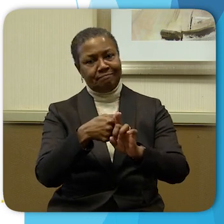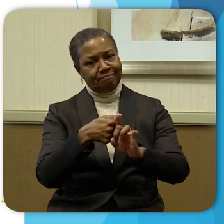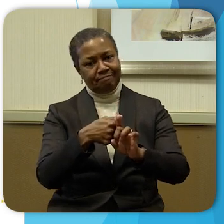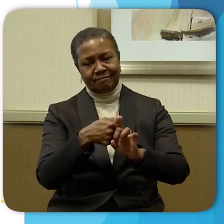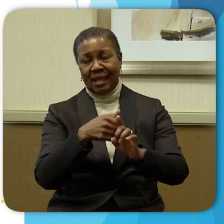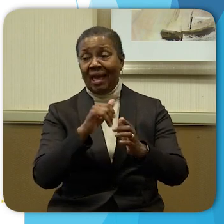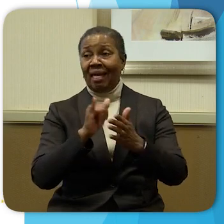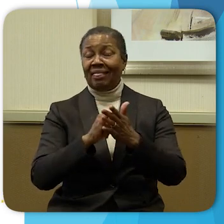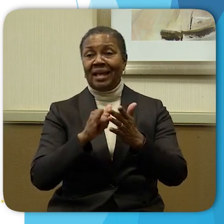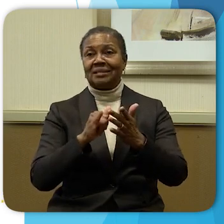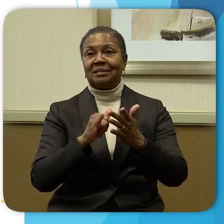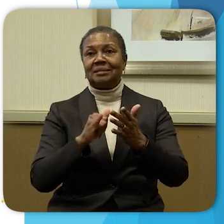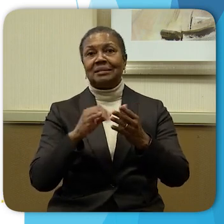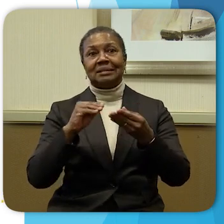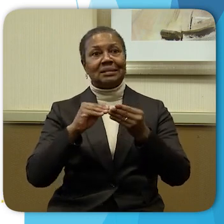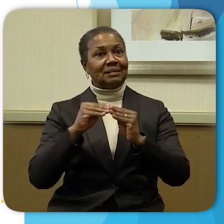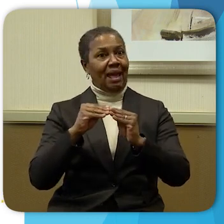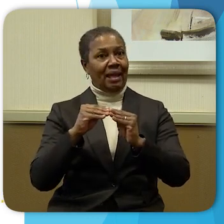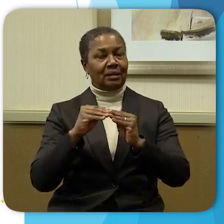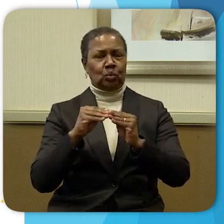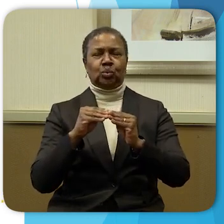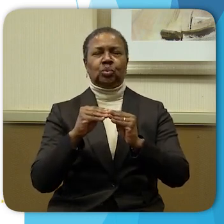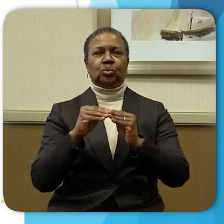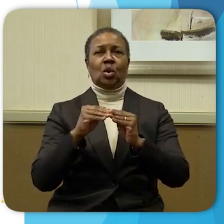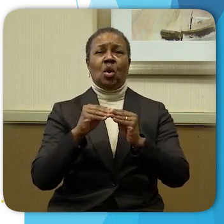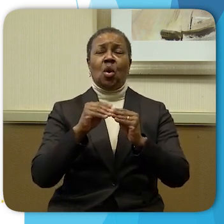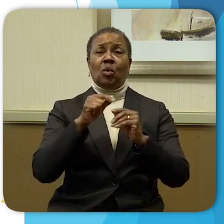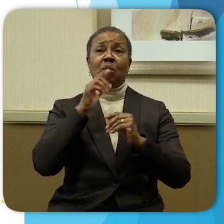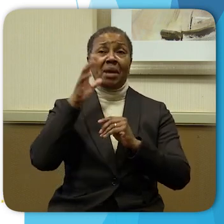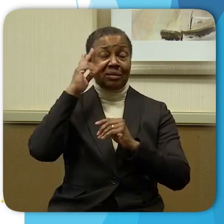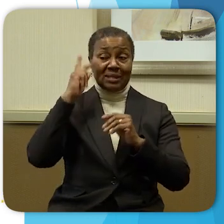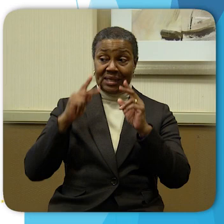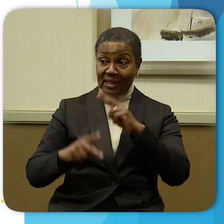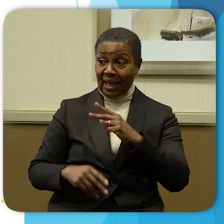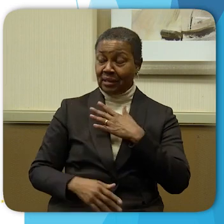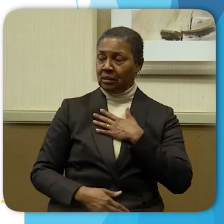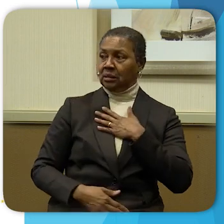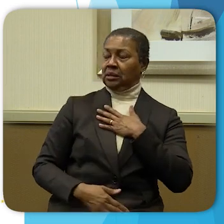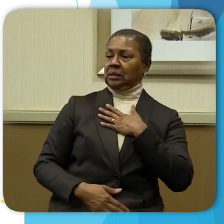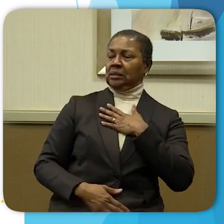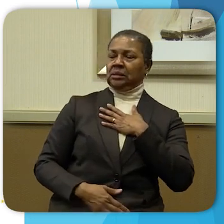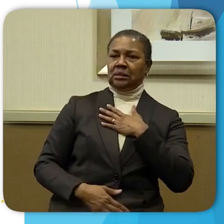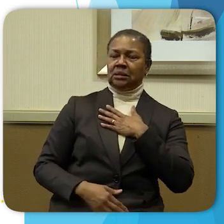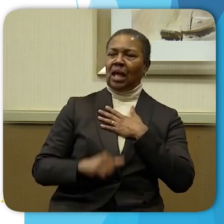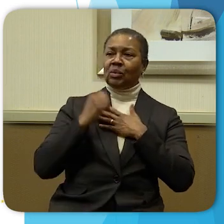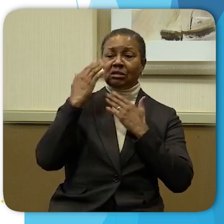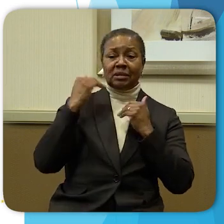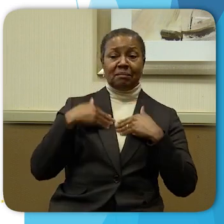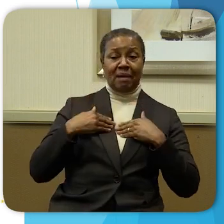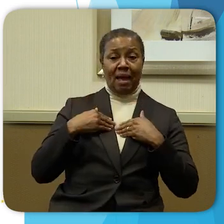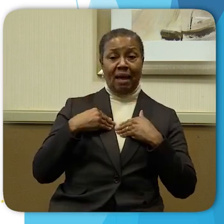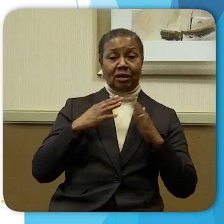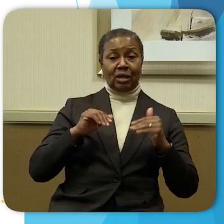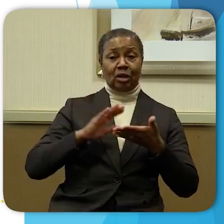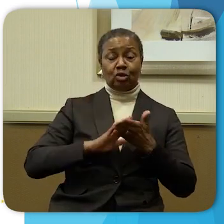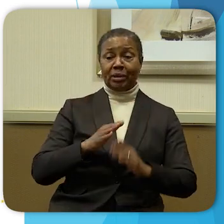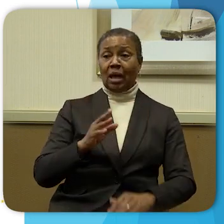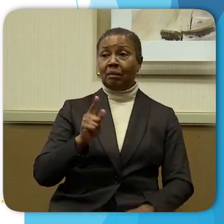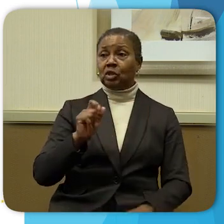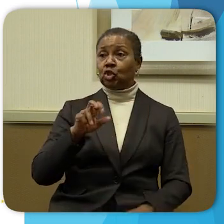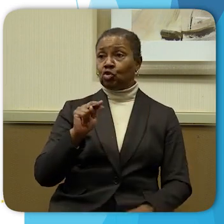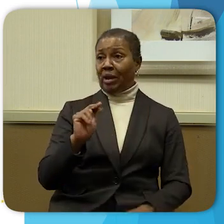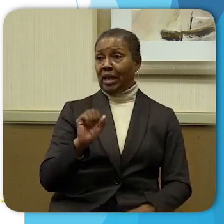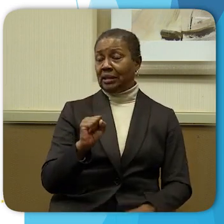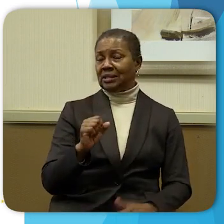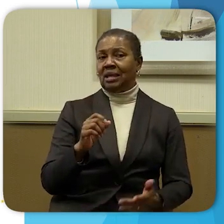again, that stat, I think some parents, when they see that, are like, well, I wasn't expecting my child to be trans. This wasn't what